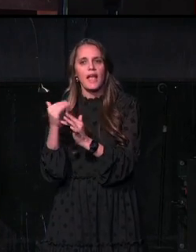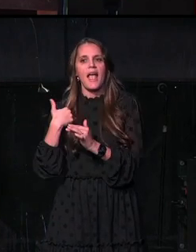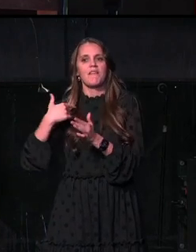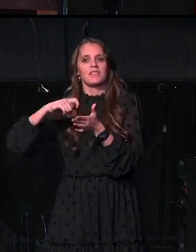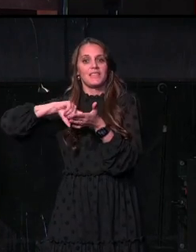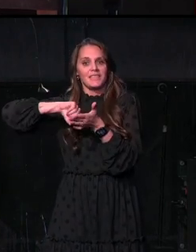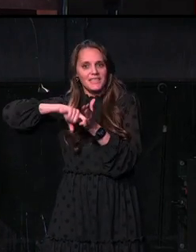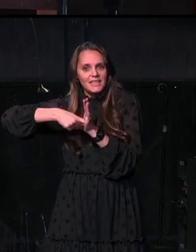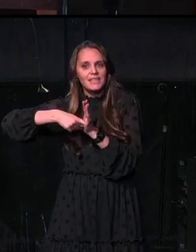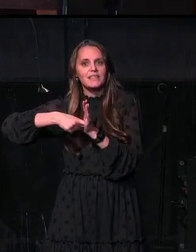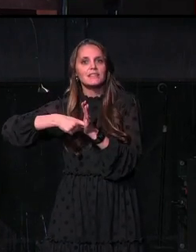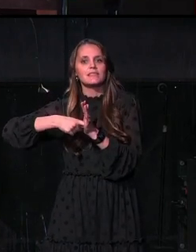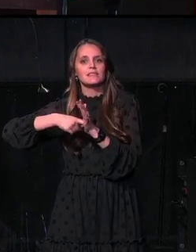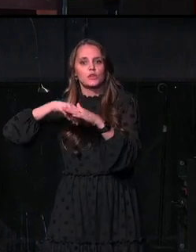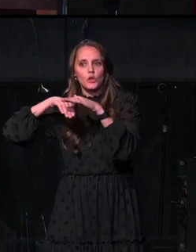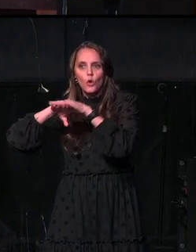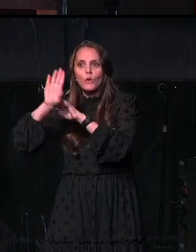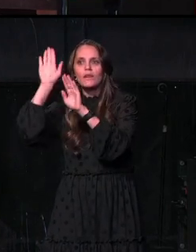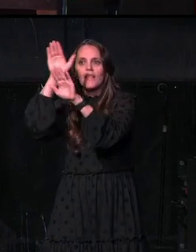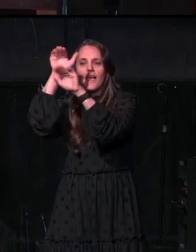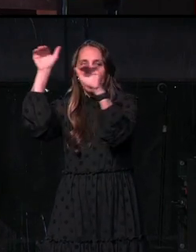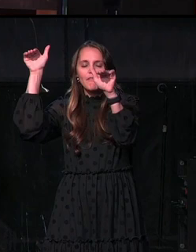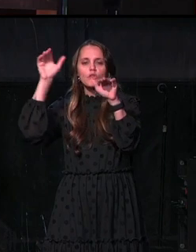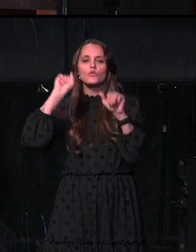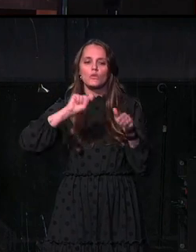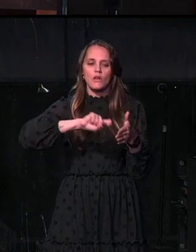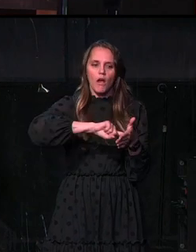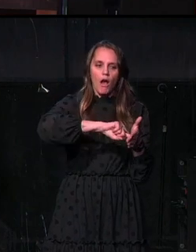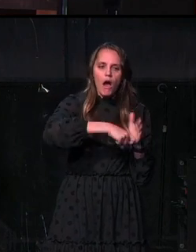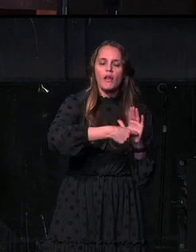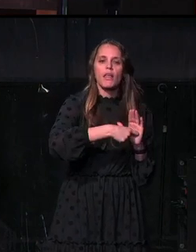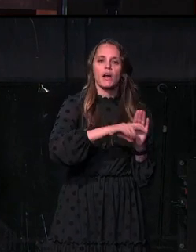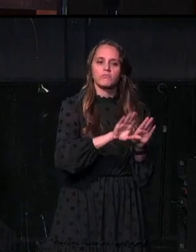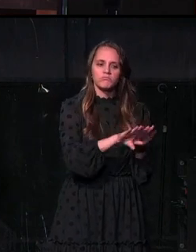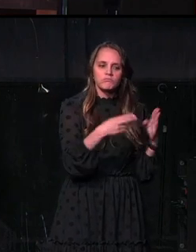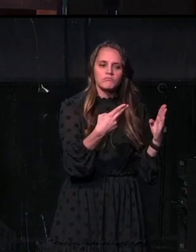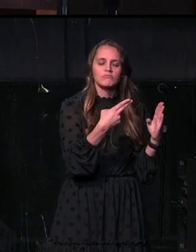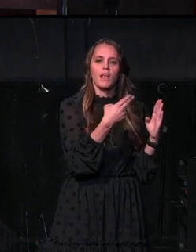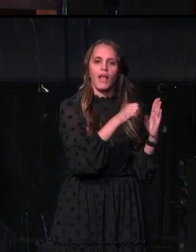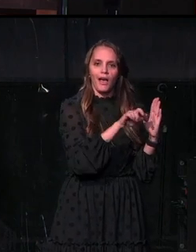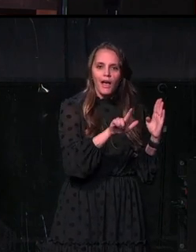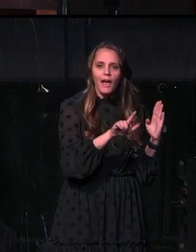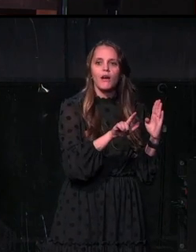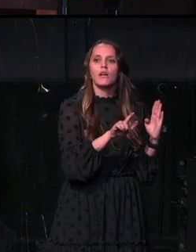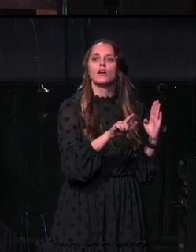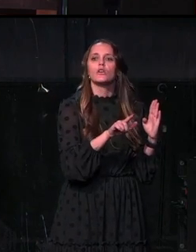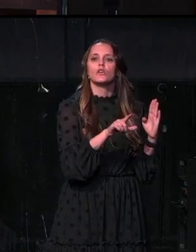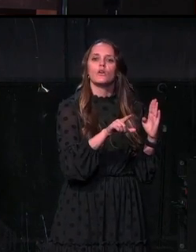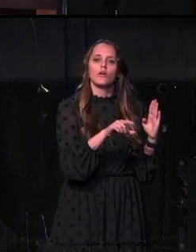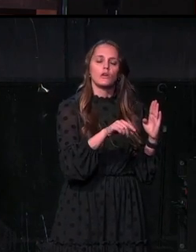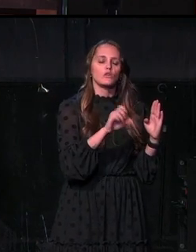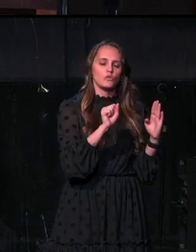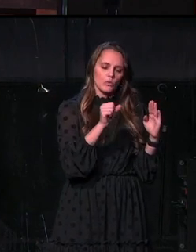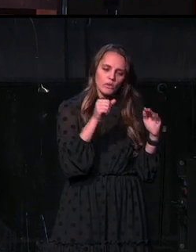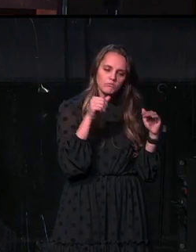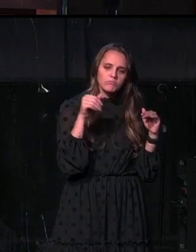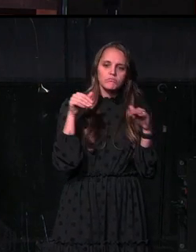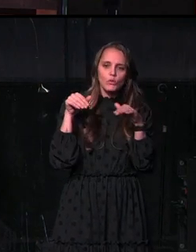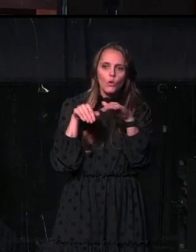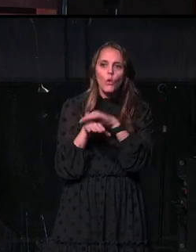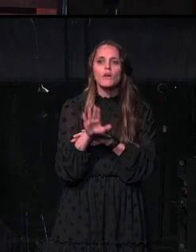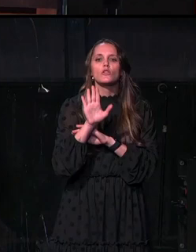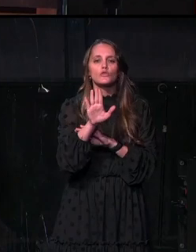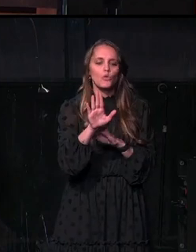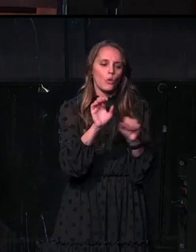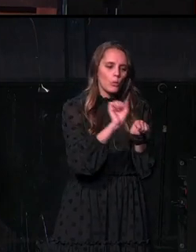can unlock the gates of Hades in your context, in your life, in your family, in your workplace, in your neighborhood,